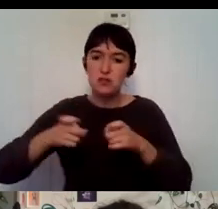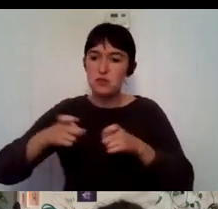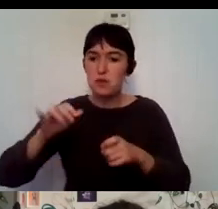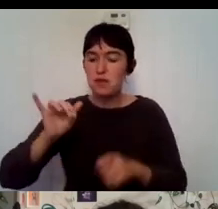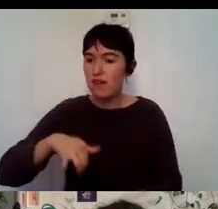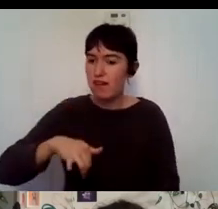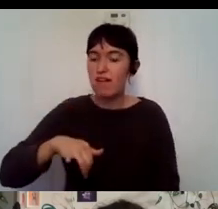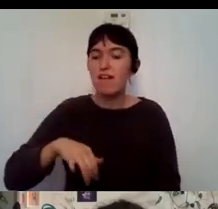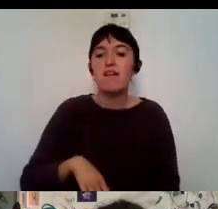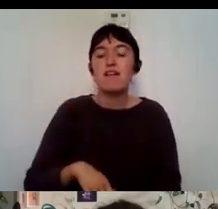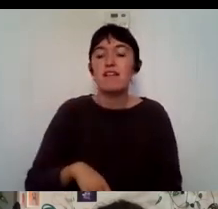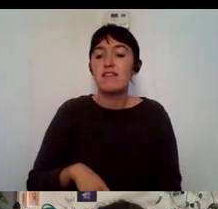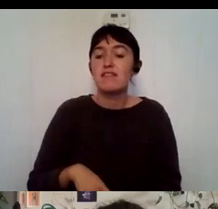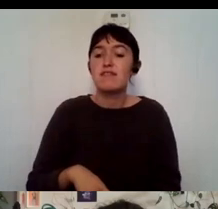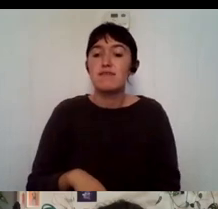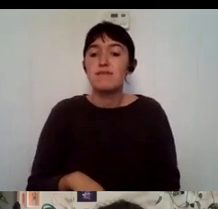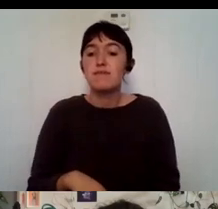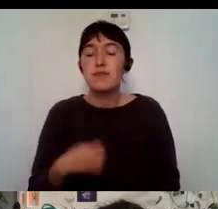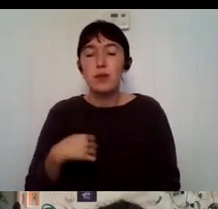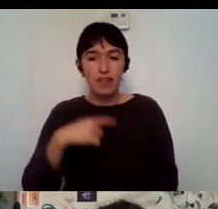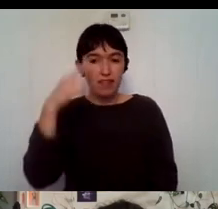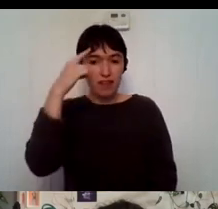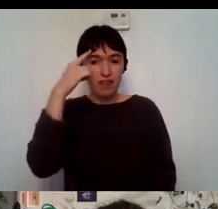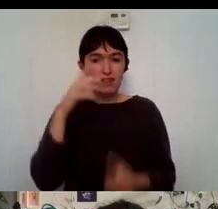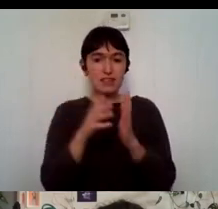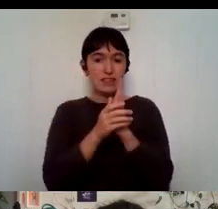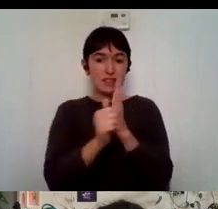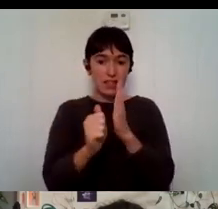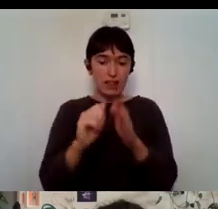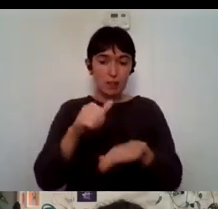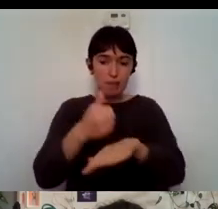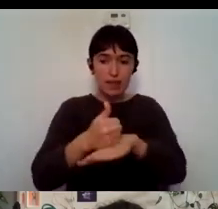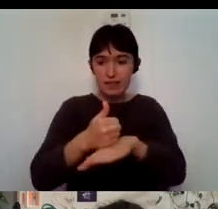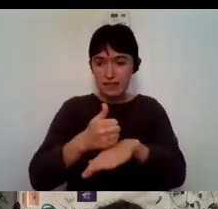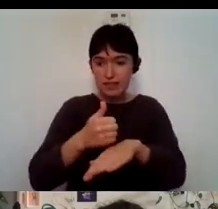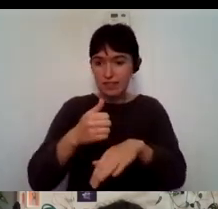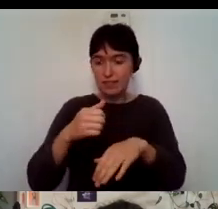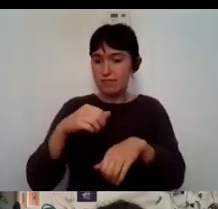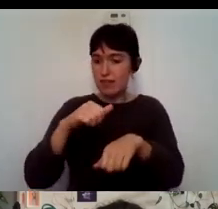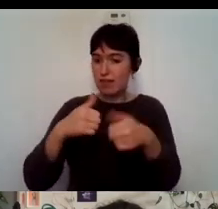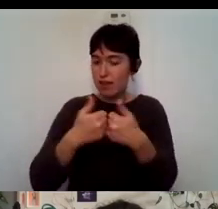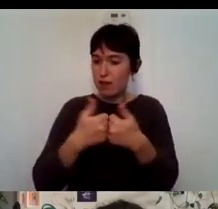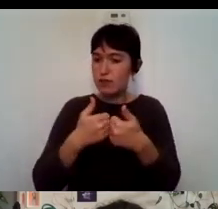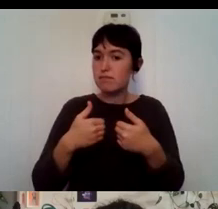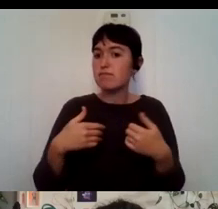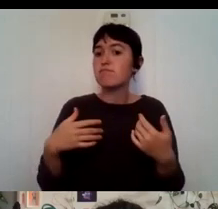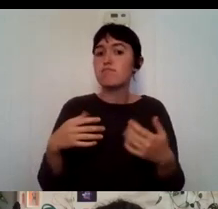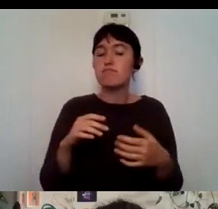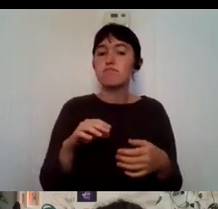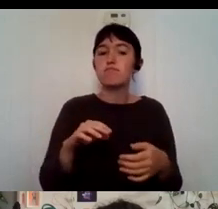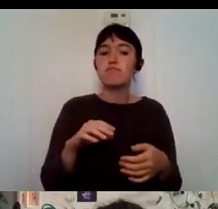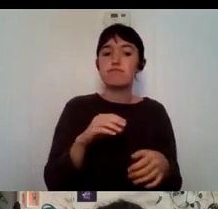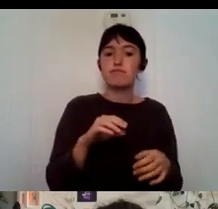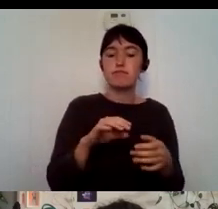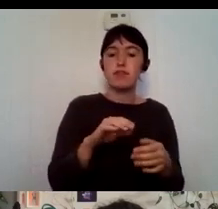we do think that those skill-based games or those luck-based games have different reactions in the